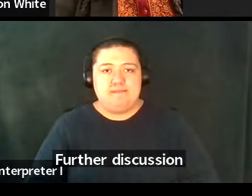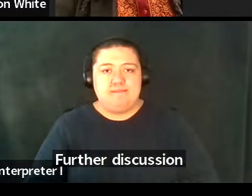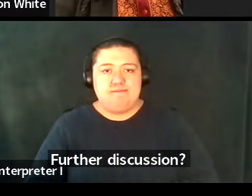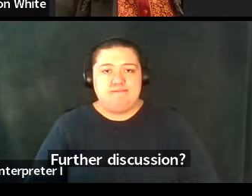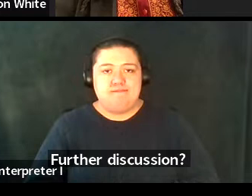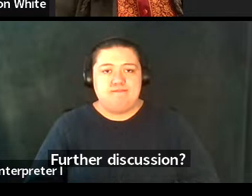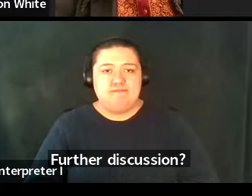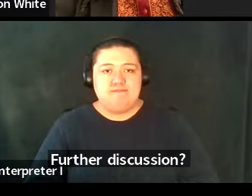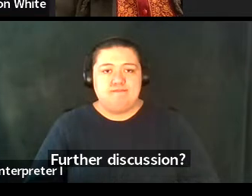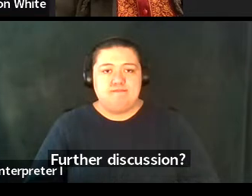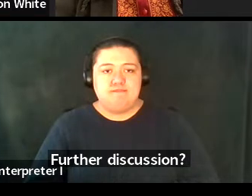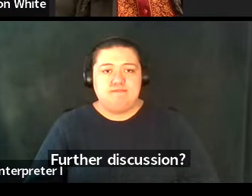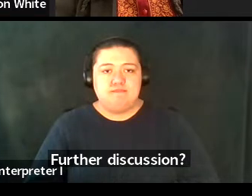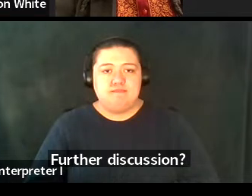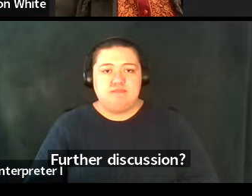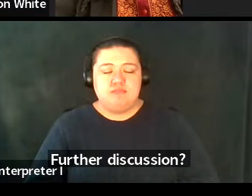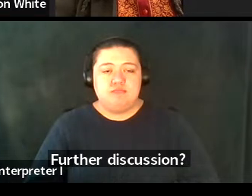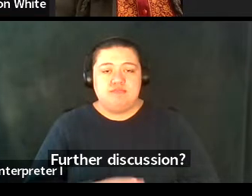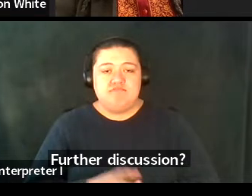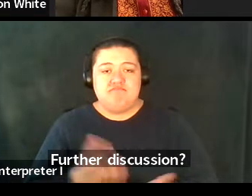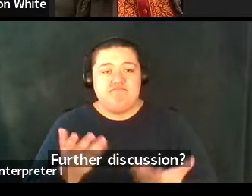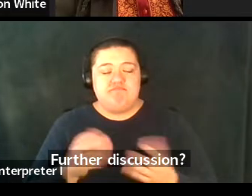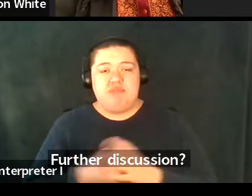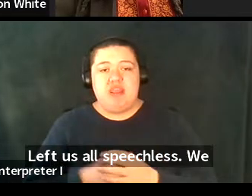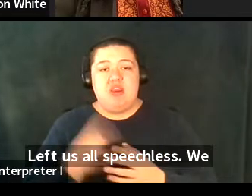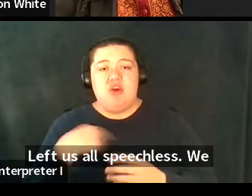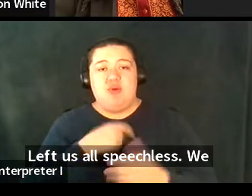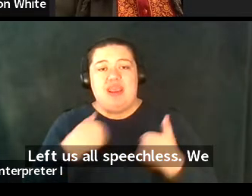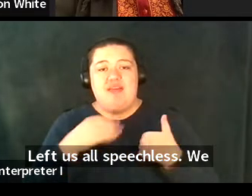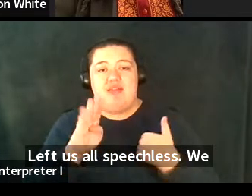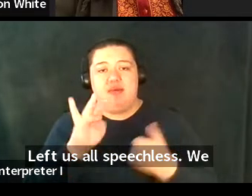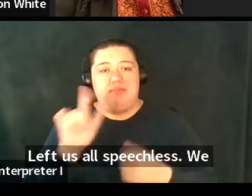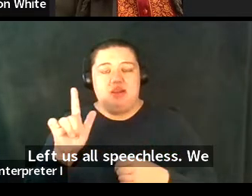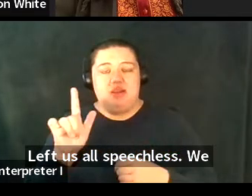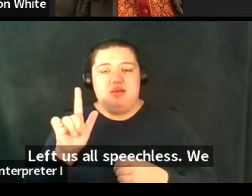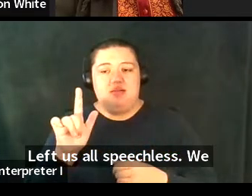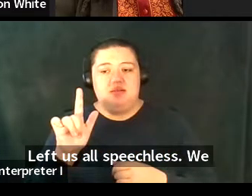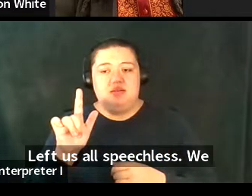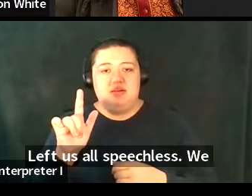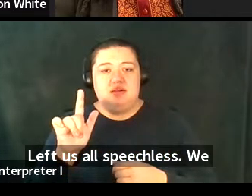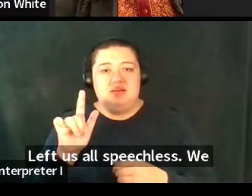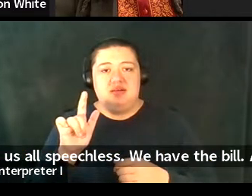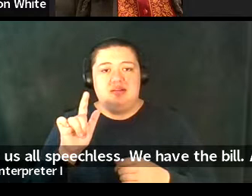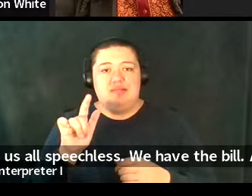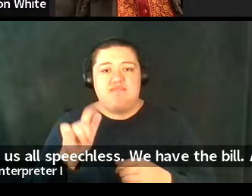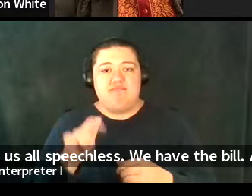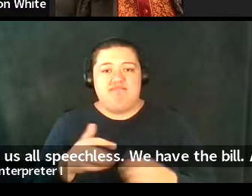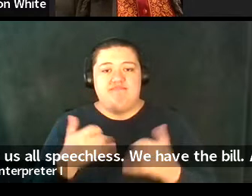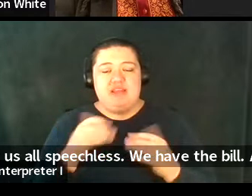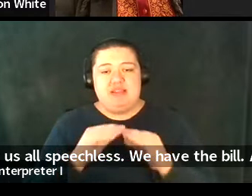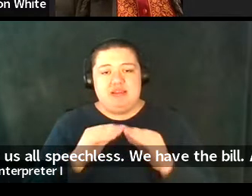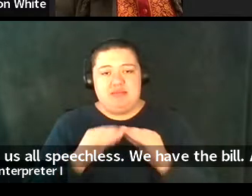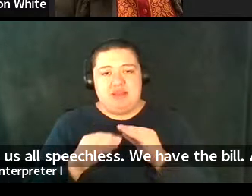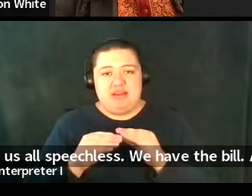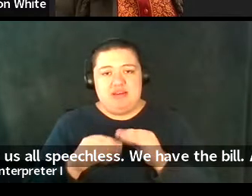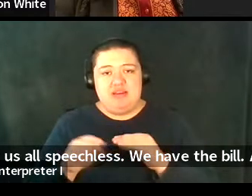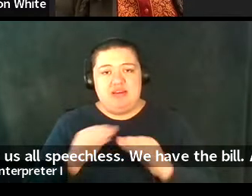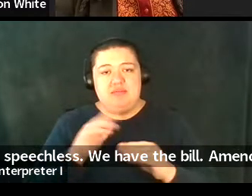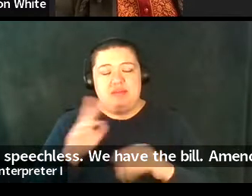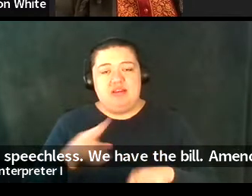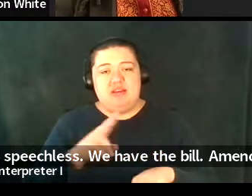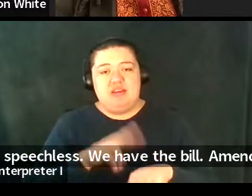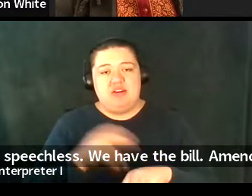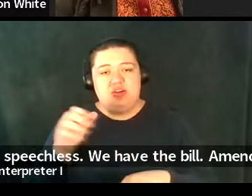Left us all speechless, Councilmember. We have the bill as amended. That is the amendment nature of a